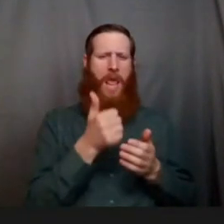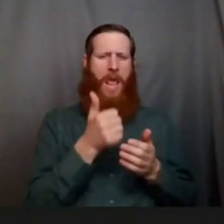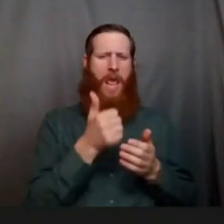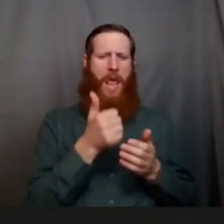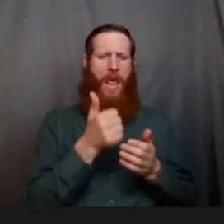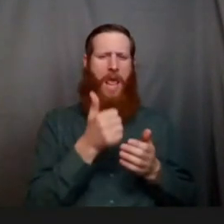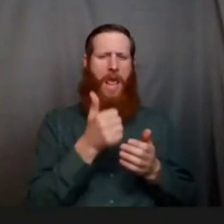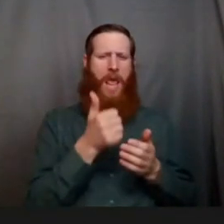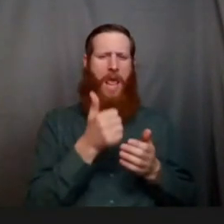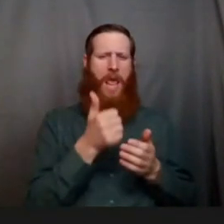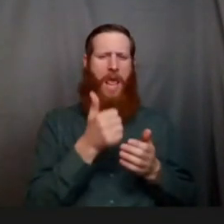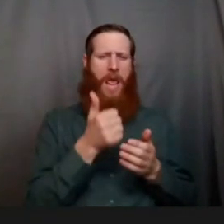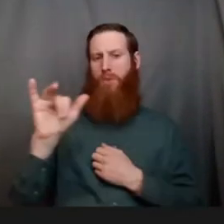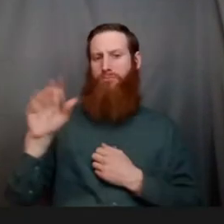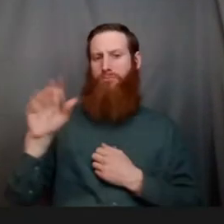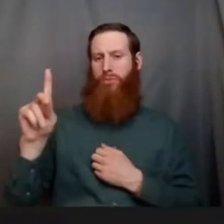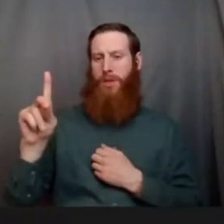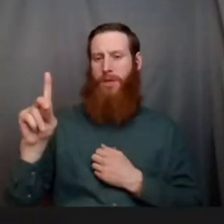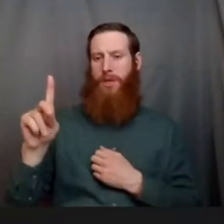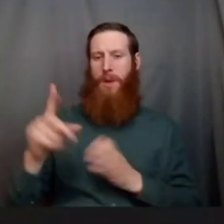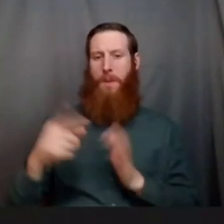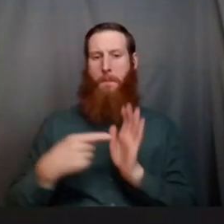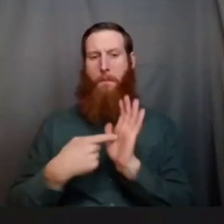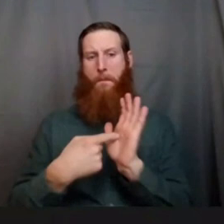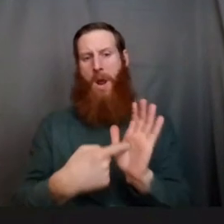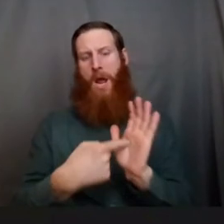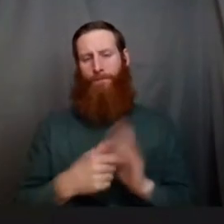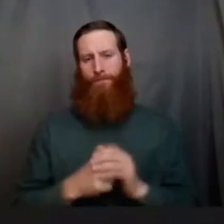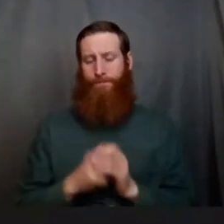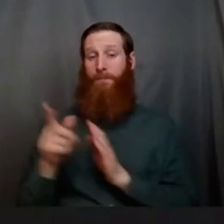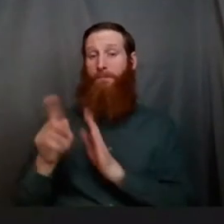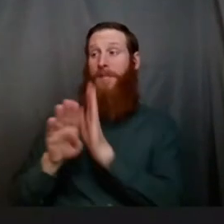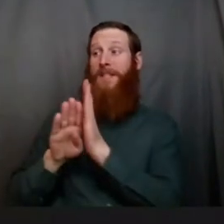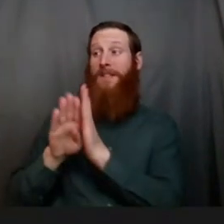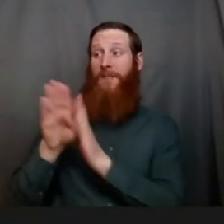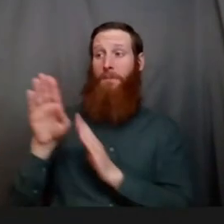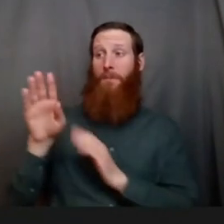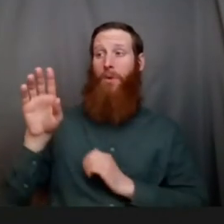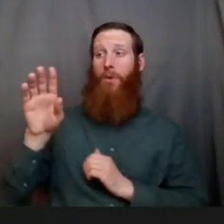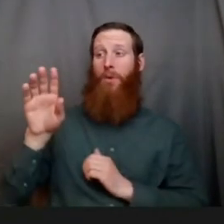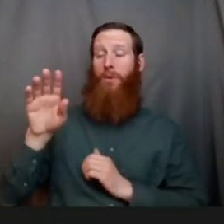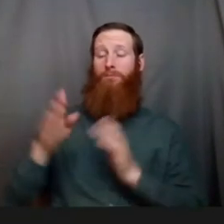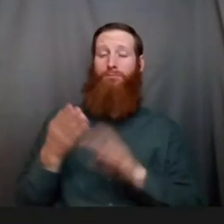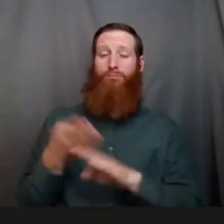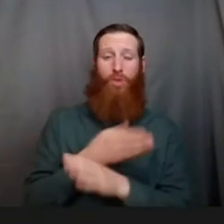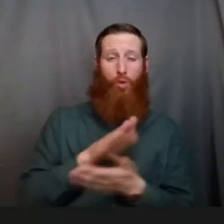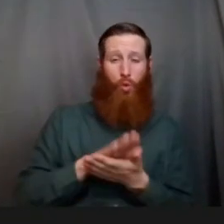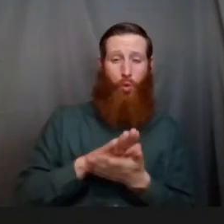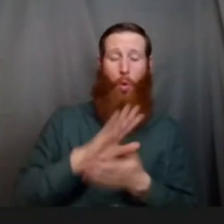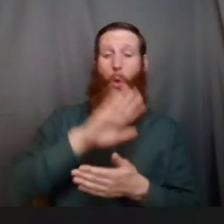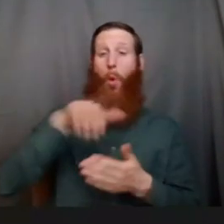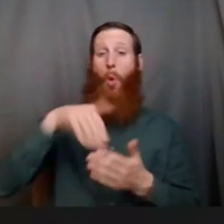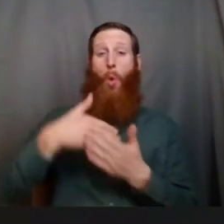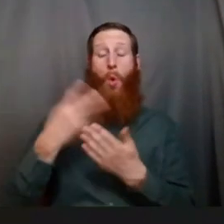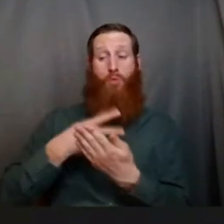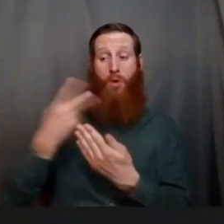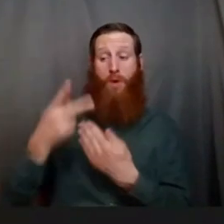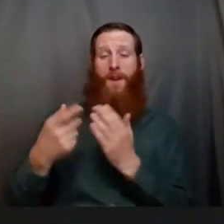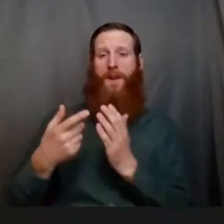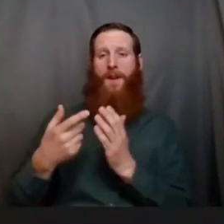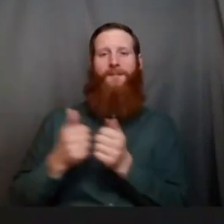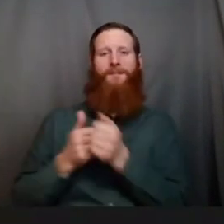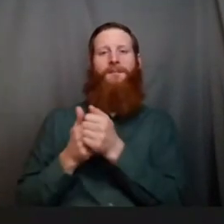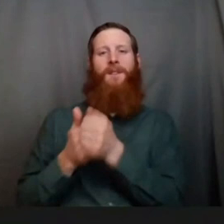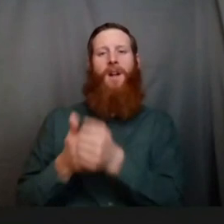I can answer that question. So developmental preschool and all preschool programs are following the overall district model of part